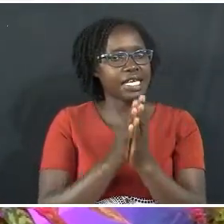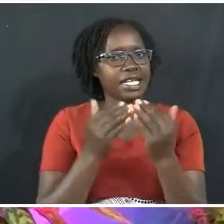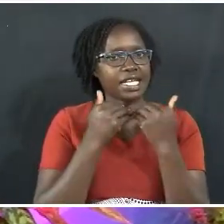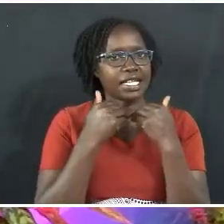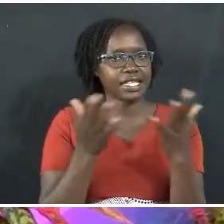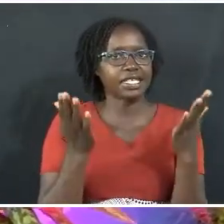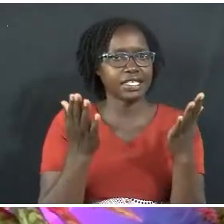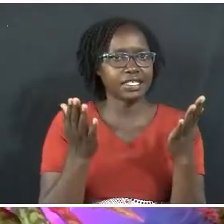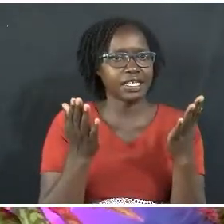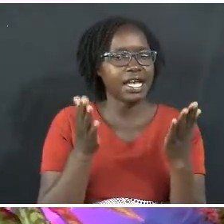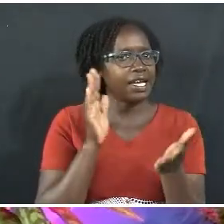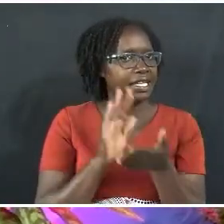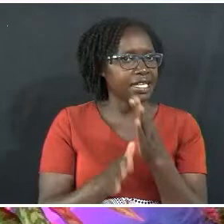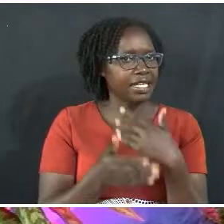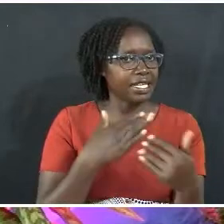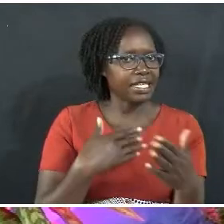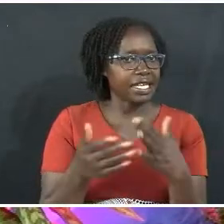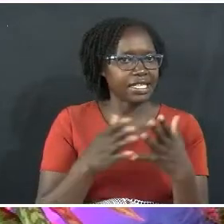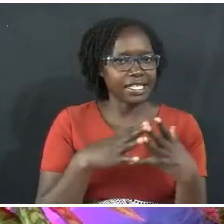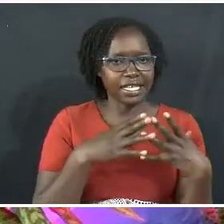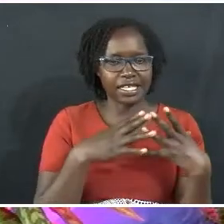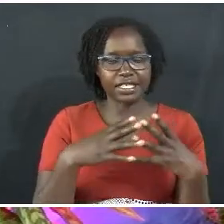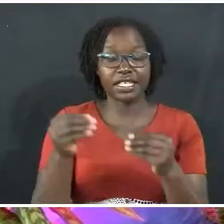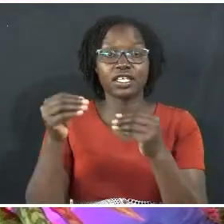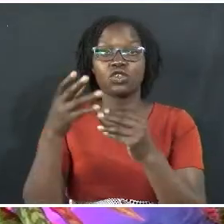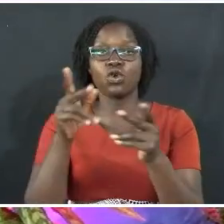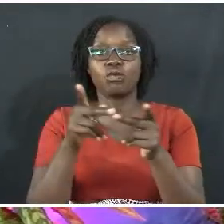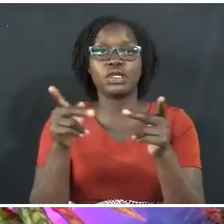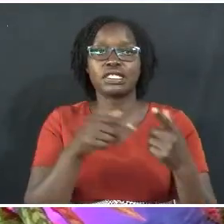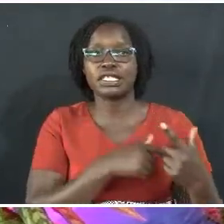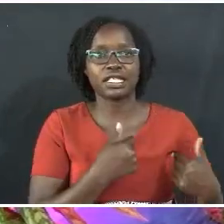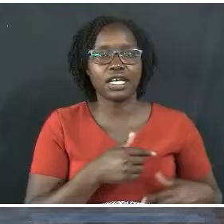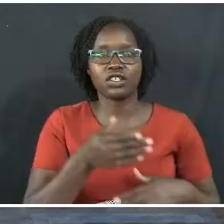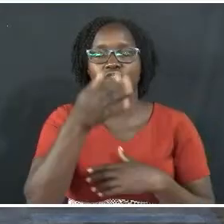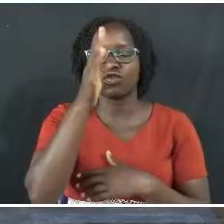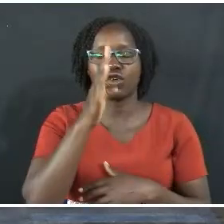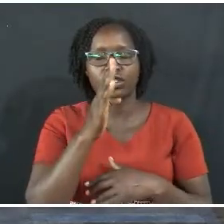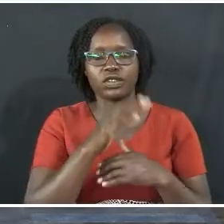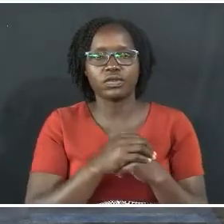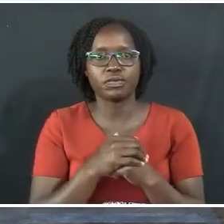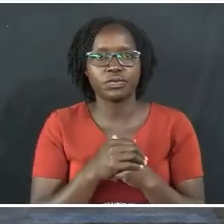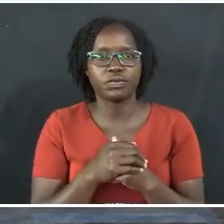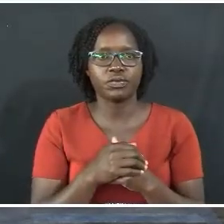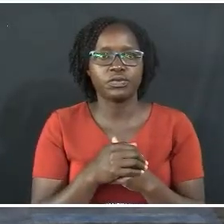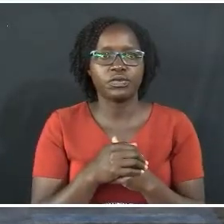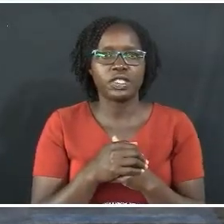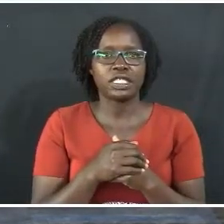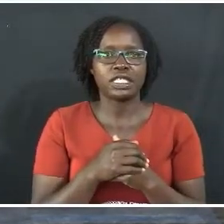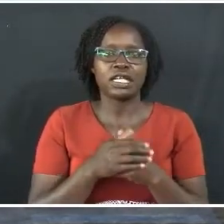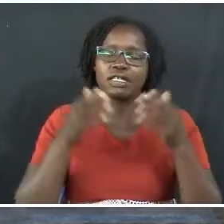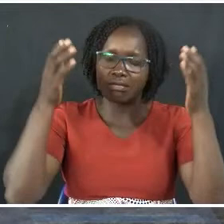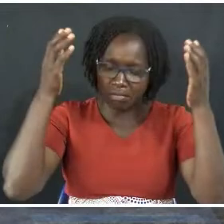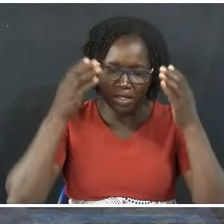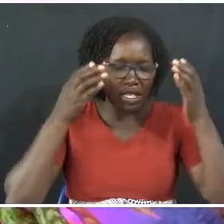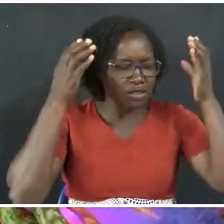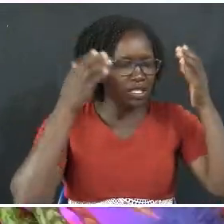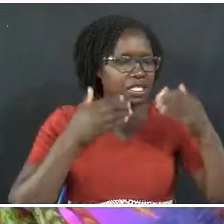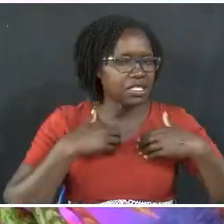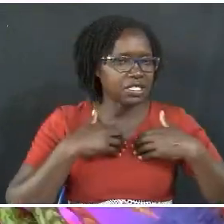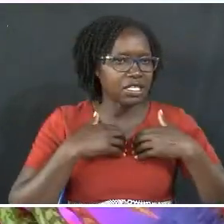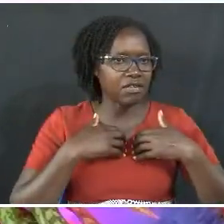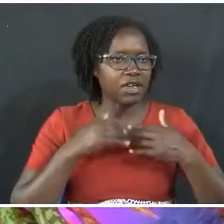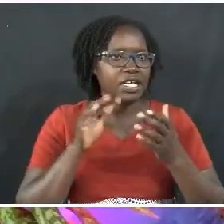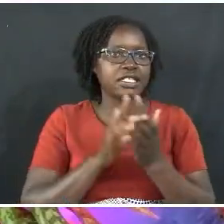nothing can take your place in the heart of God. He's got crowns that will